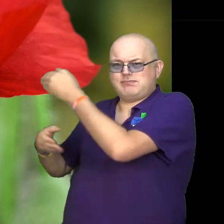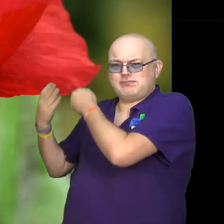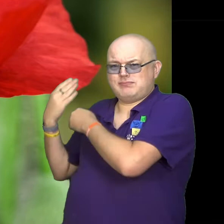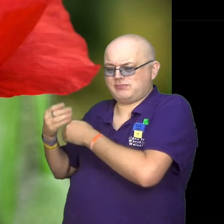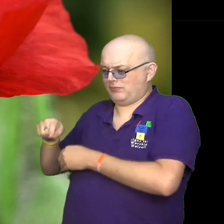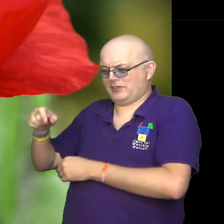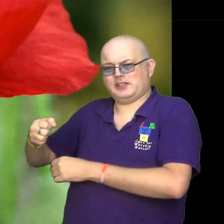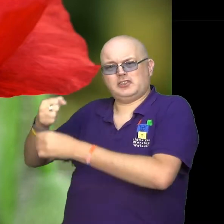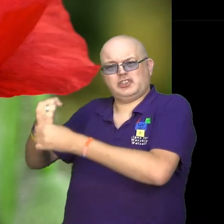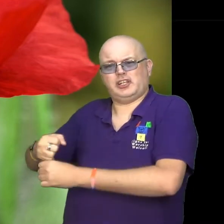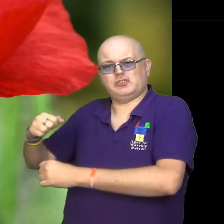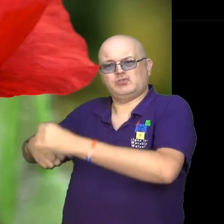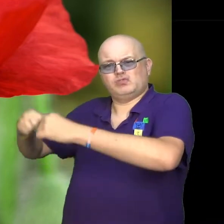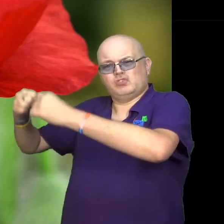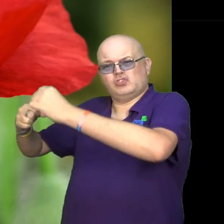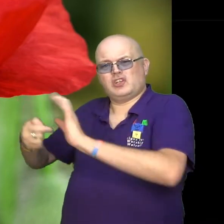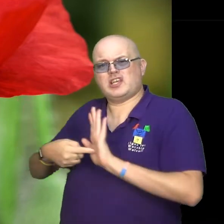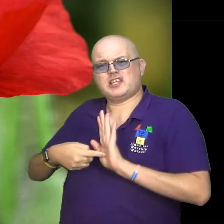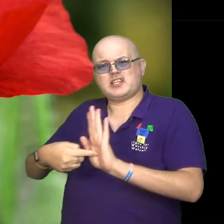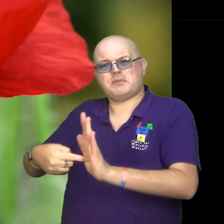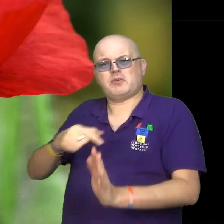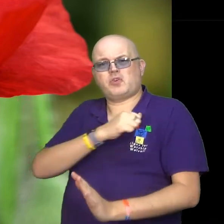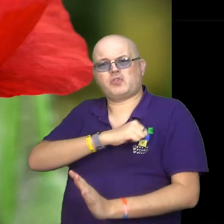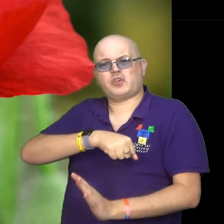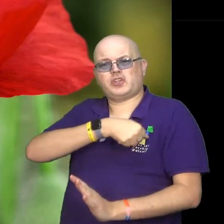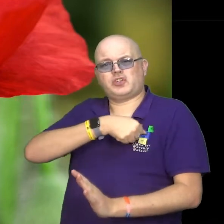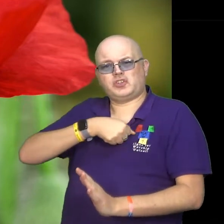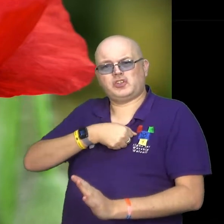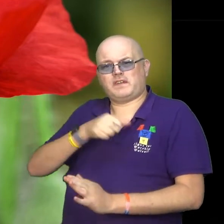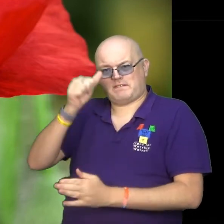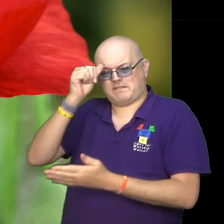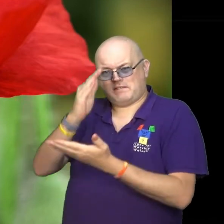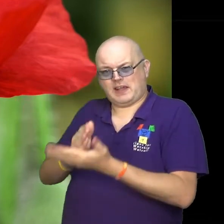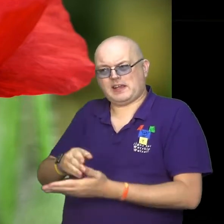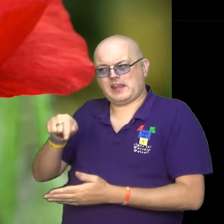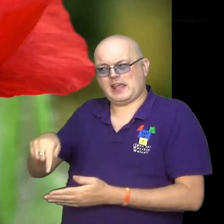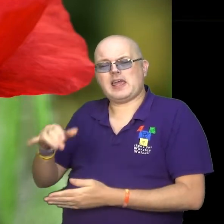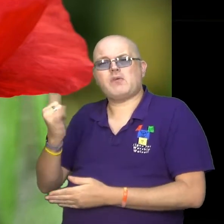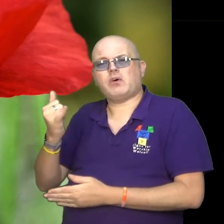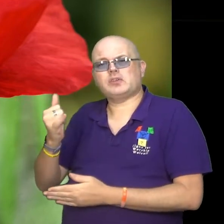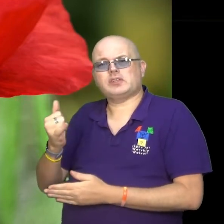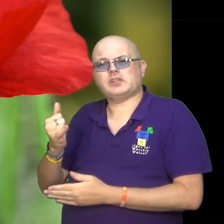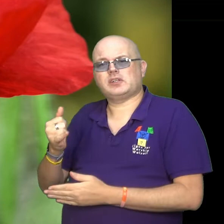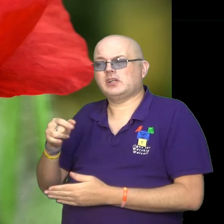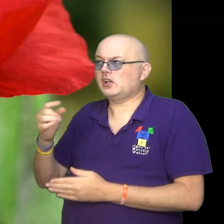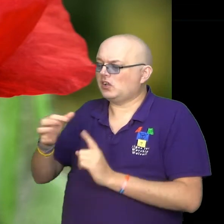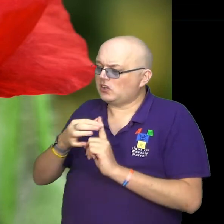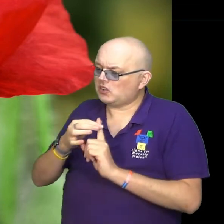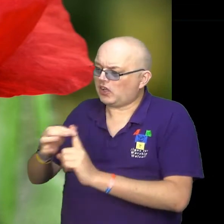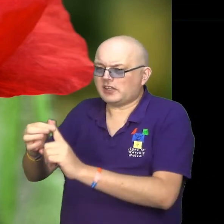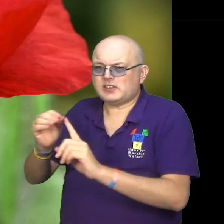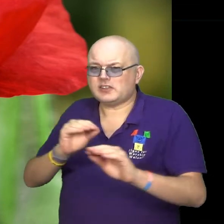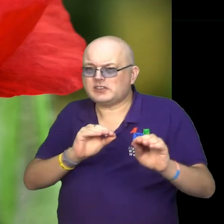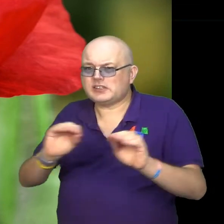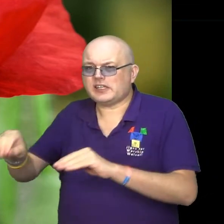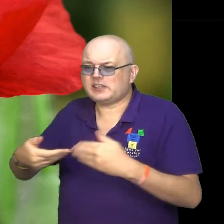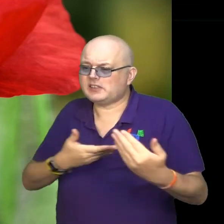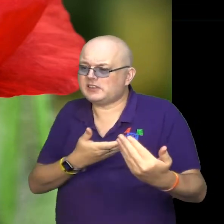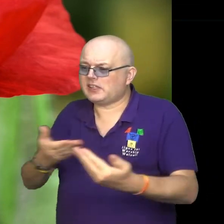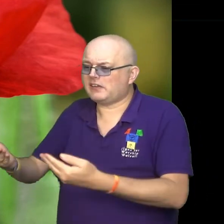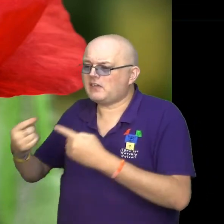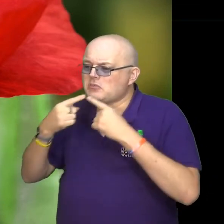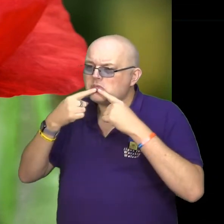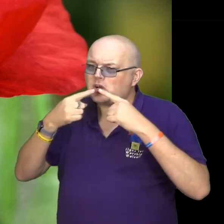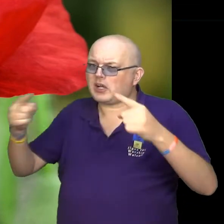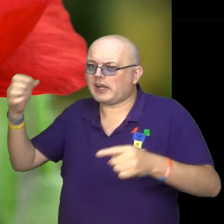St. Matthew's Church as a symbol of Christian faith on the skyline of Walsall. You guided them to teach, serve